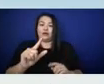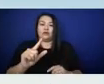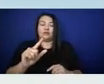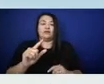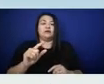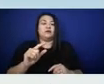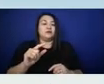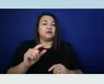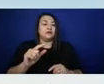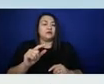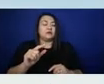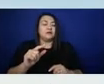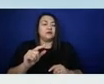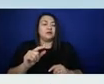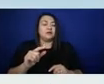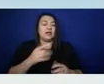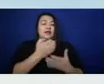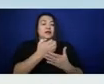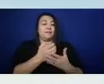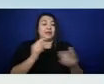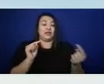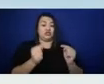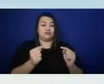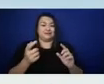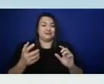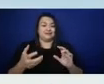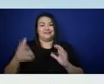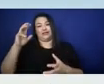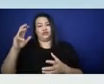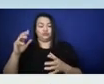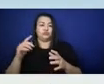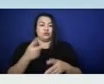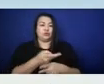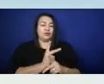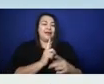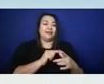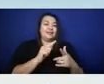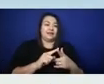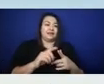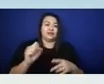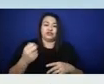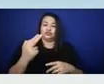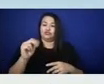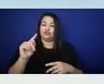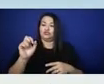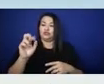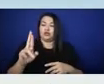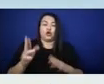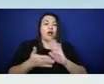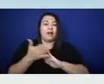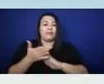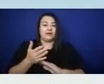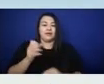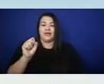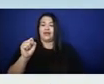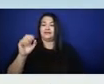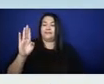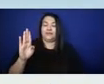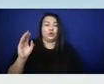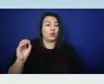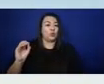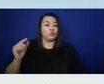is a direct inquiry to small businesses, a direct invitation for the Targeted Advance